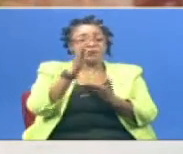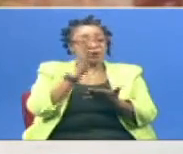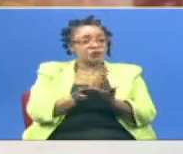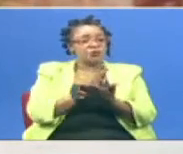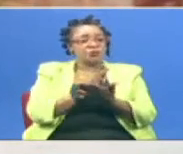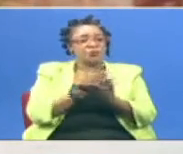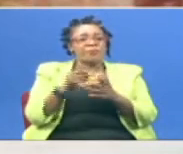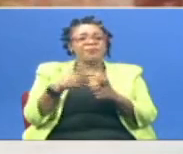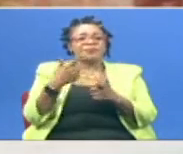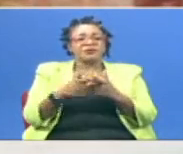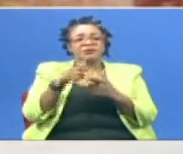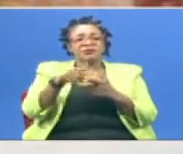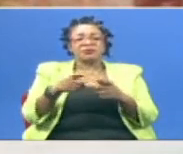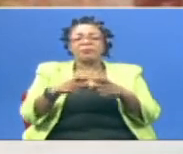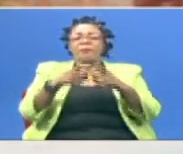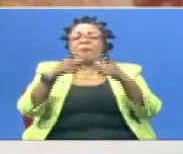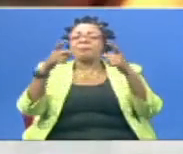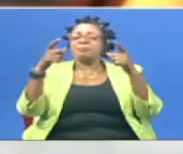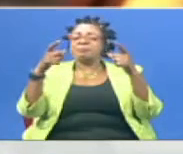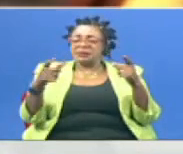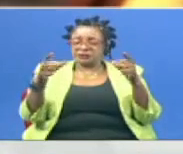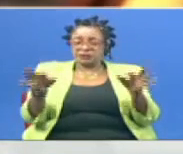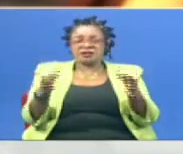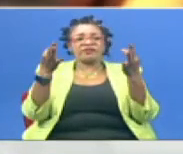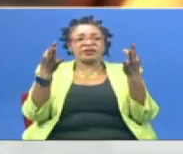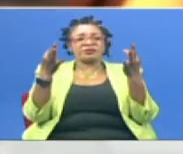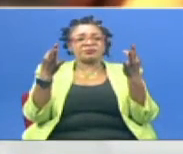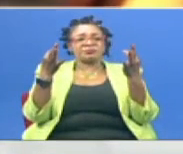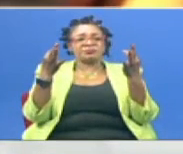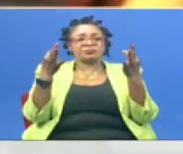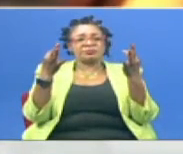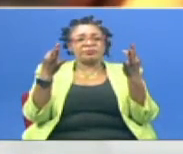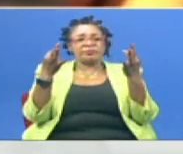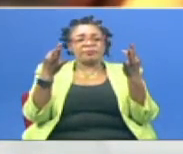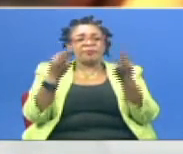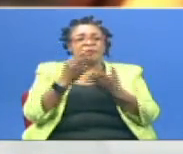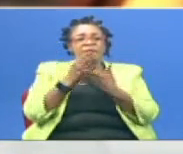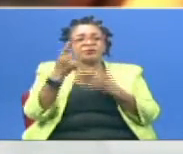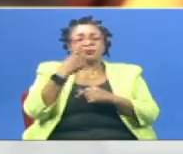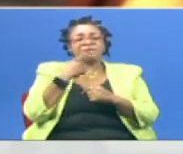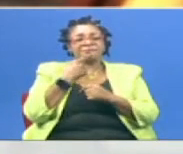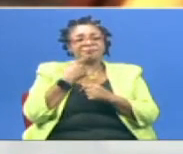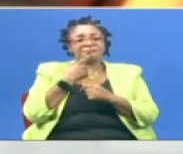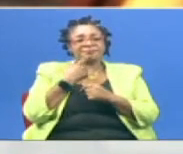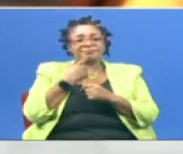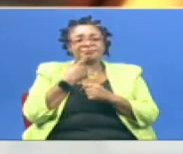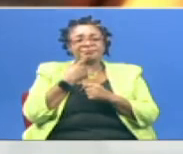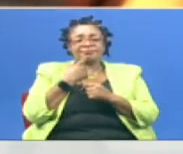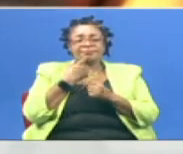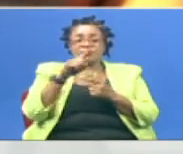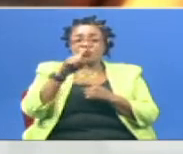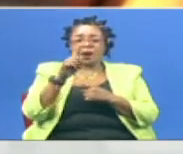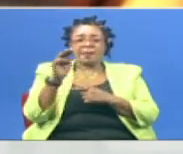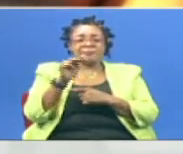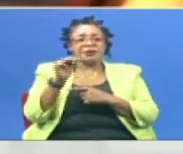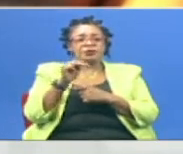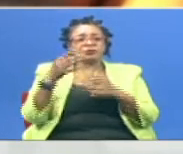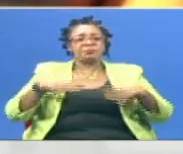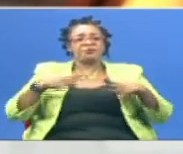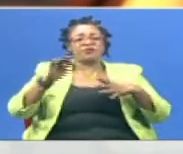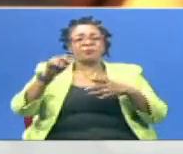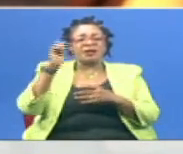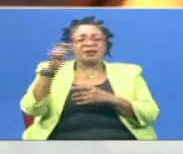true, then this is a major breakthrough and a discovery. Some would say, some estimates are as high as 1 million people from